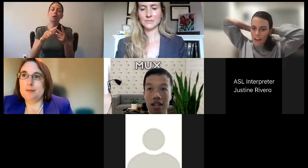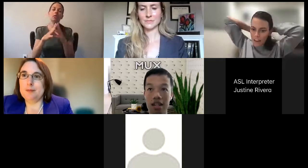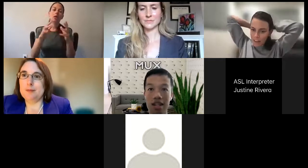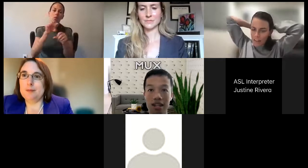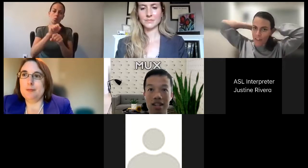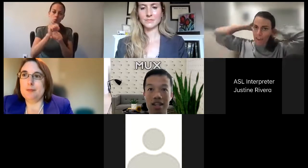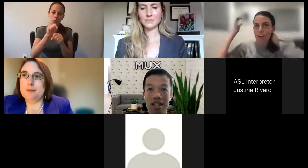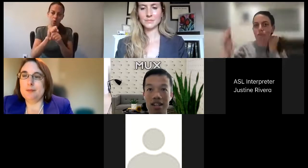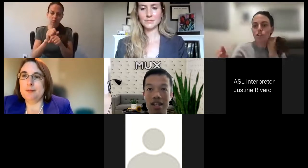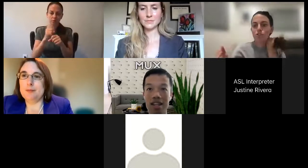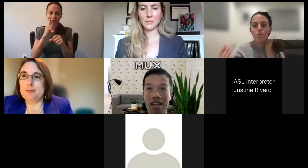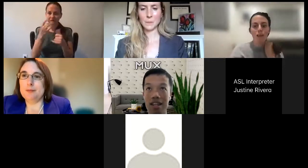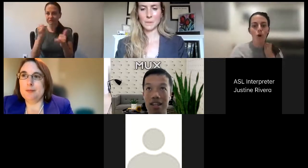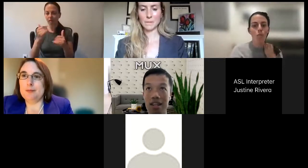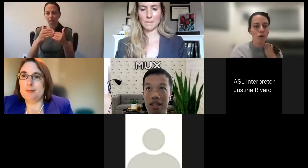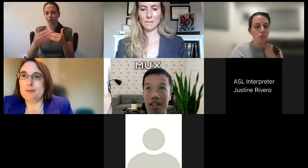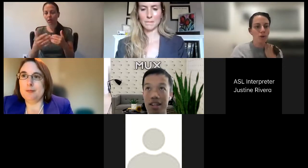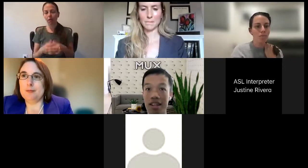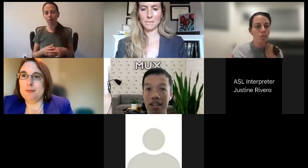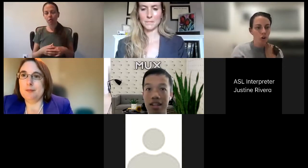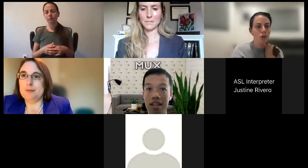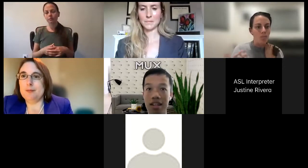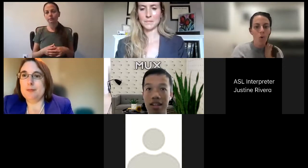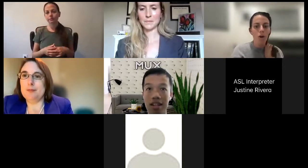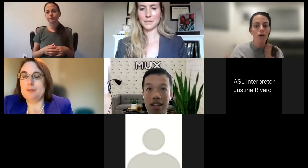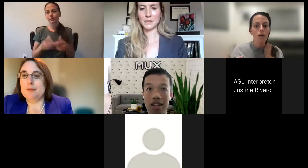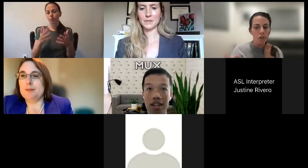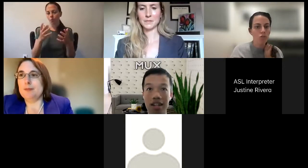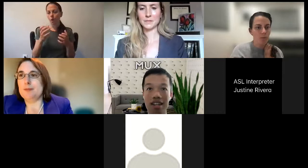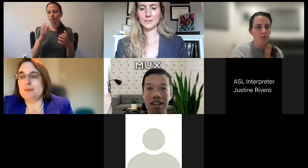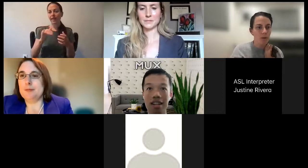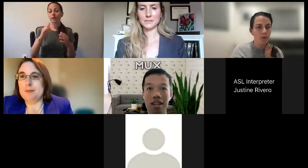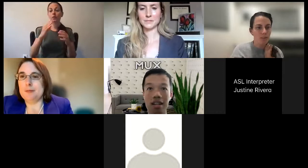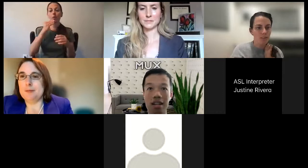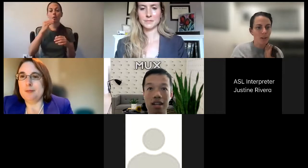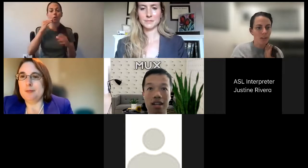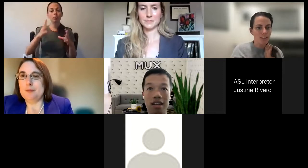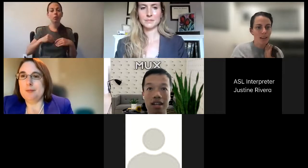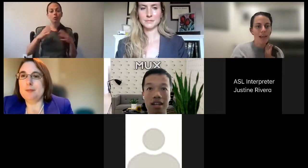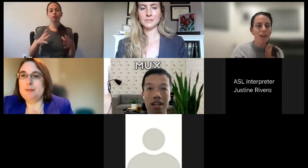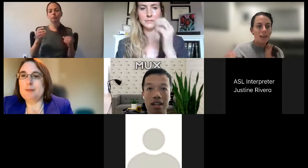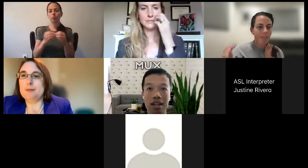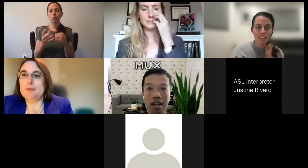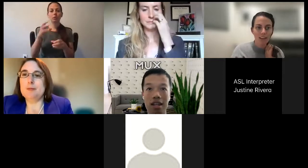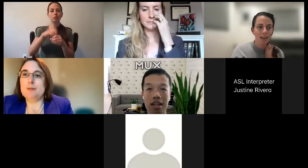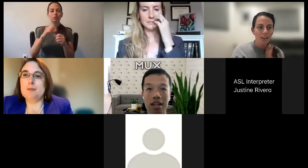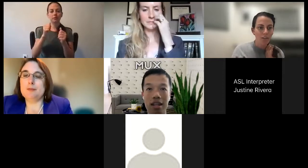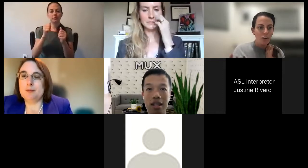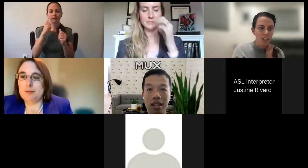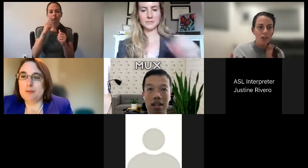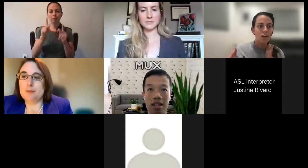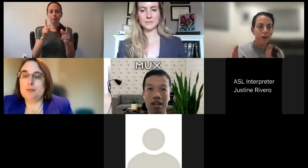And there's a ton of work to do to make the homeownership journey more inclusive for people with disabilities. And having a